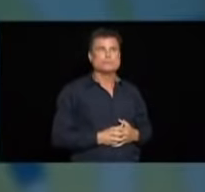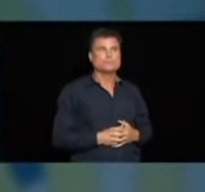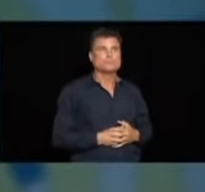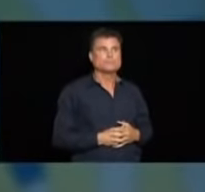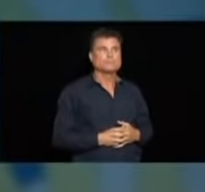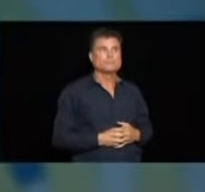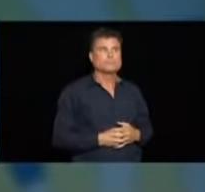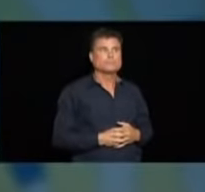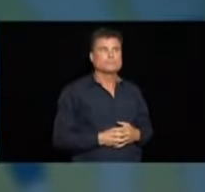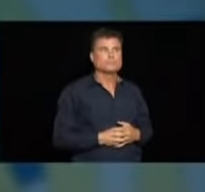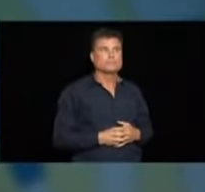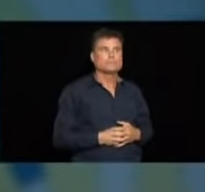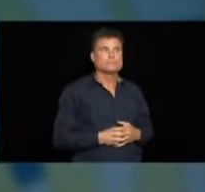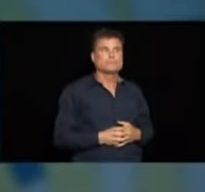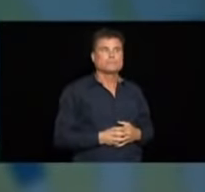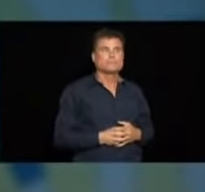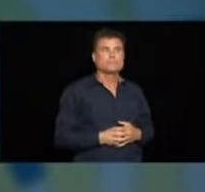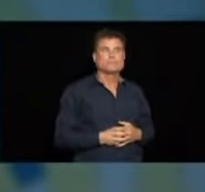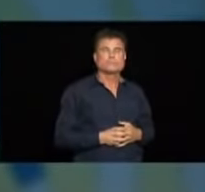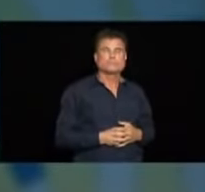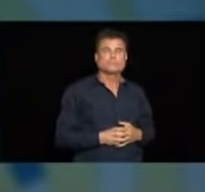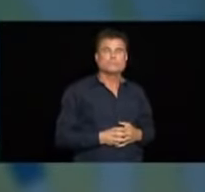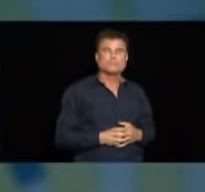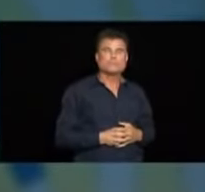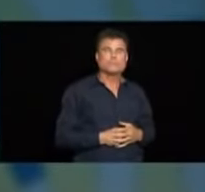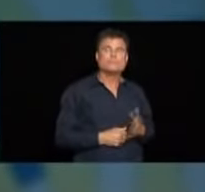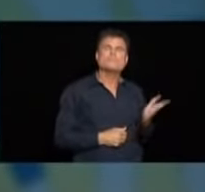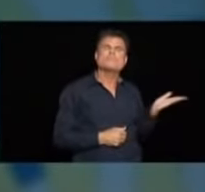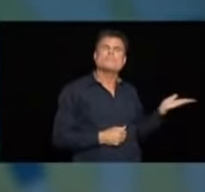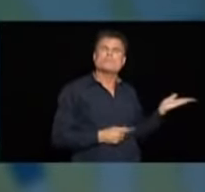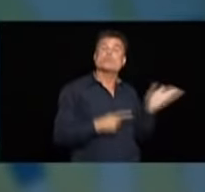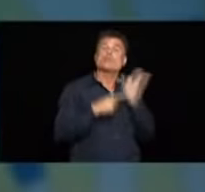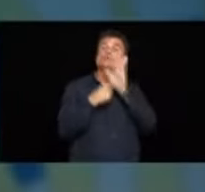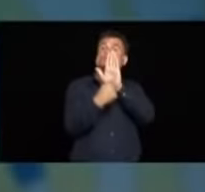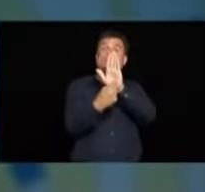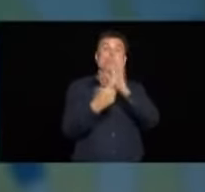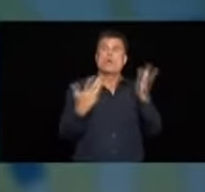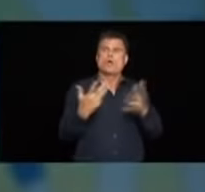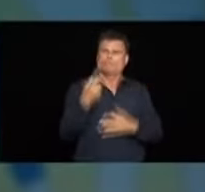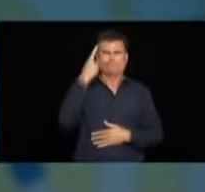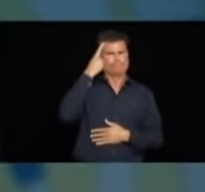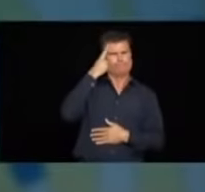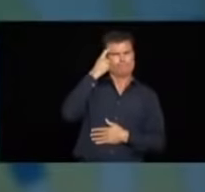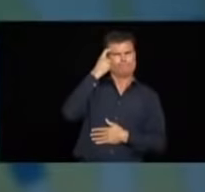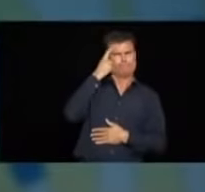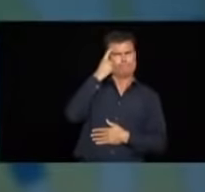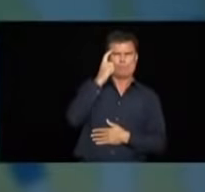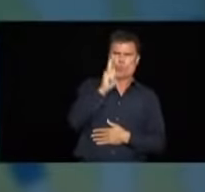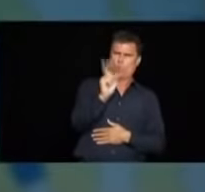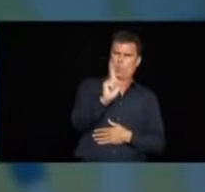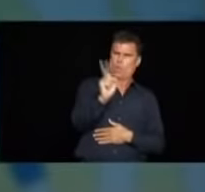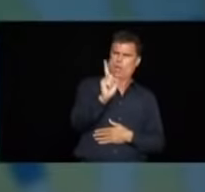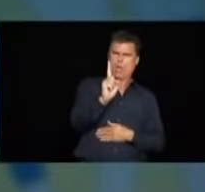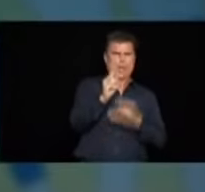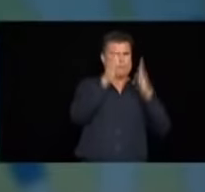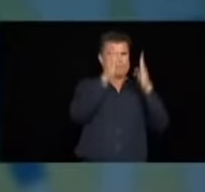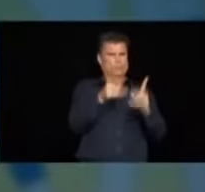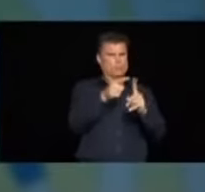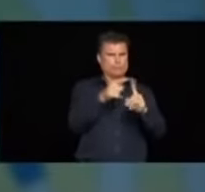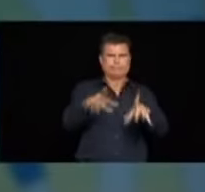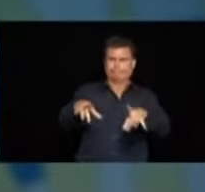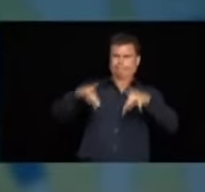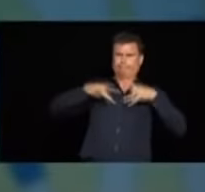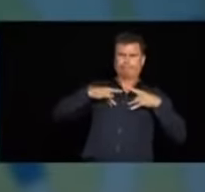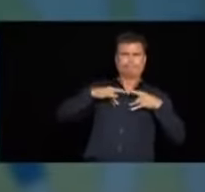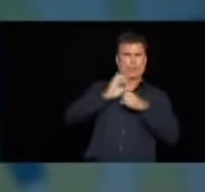This is a reflection, again, of an update on our likely source of infection. And as we can tell by the shades of pink